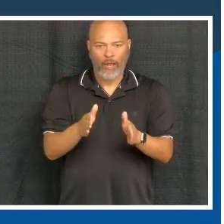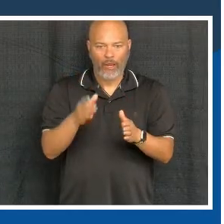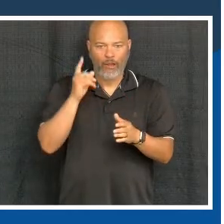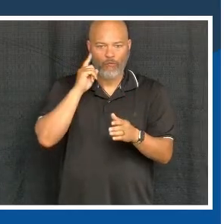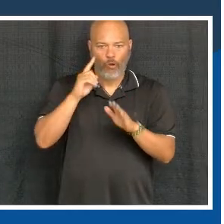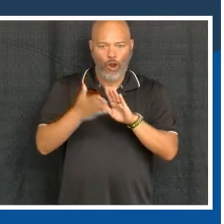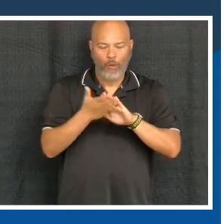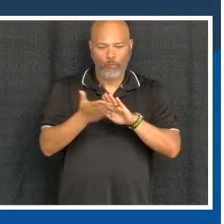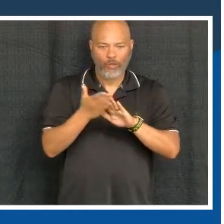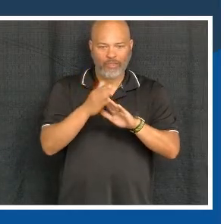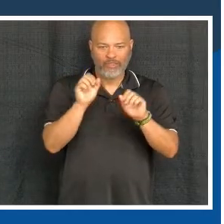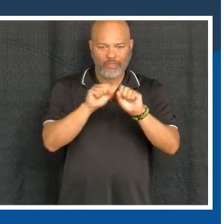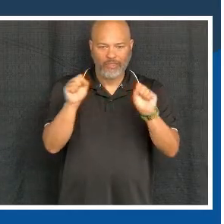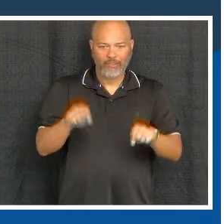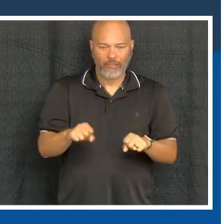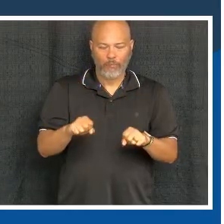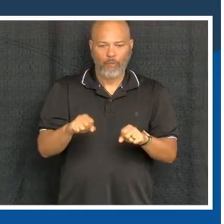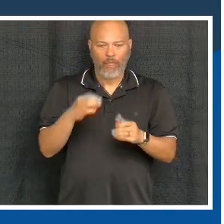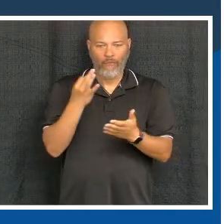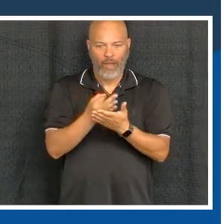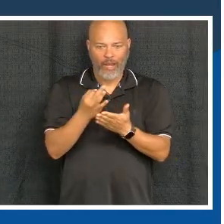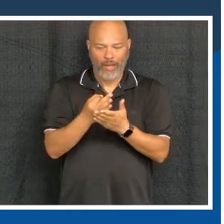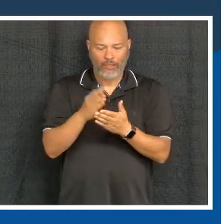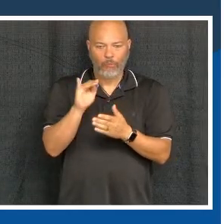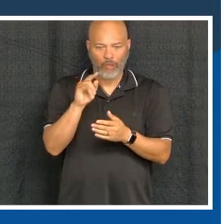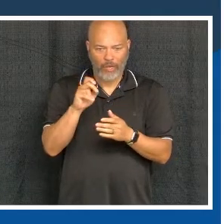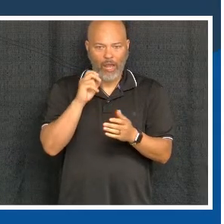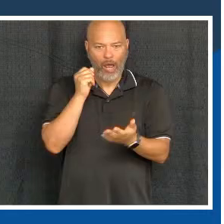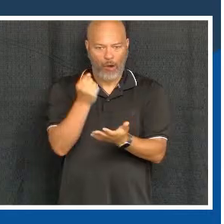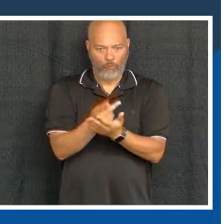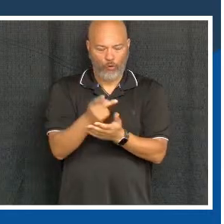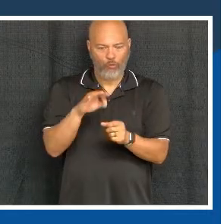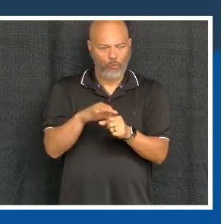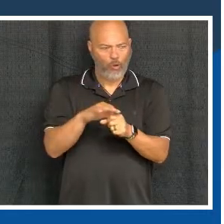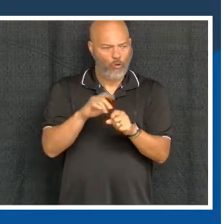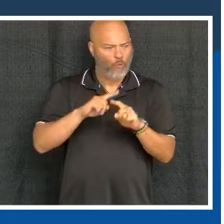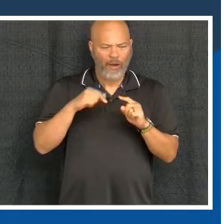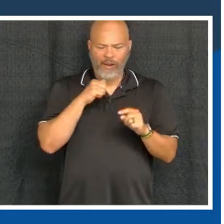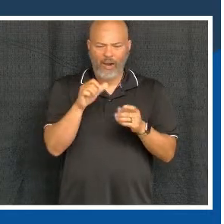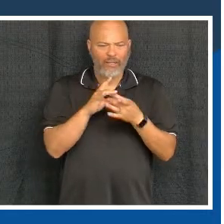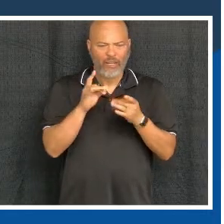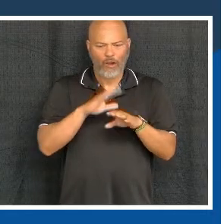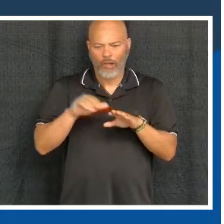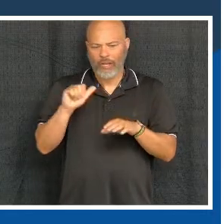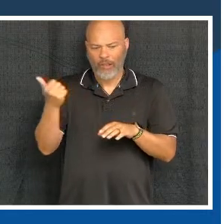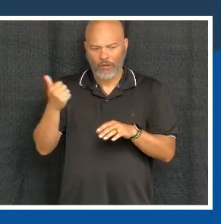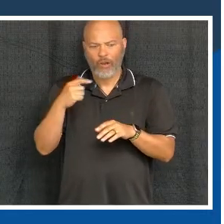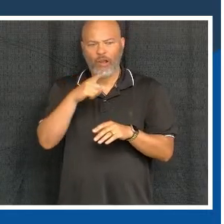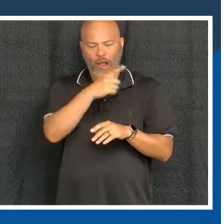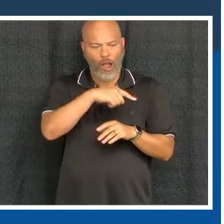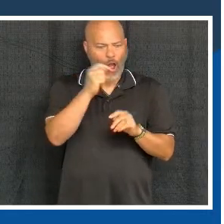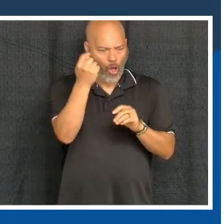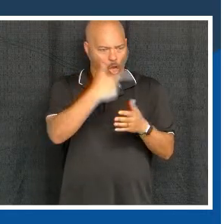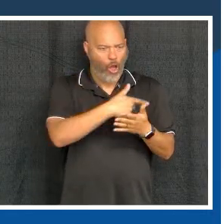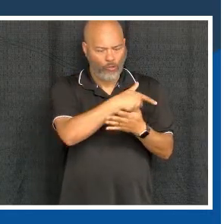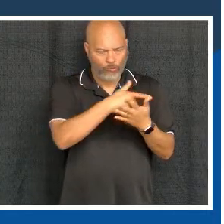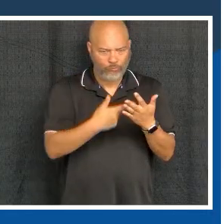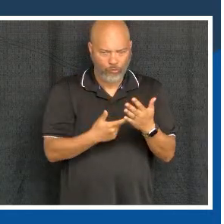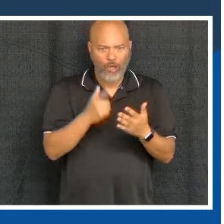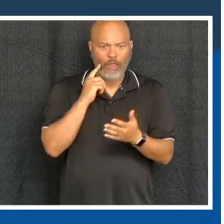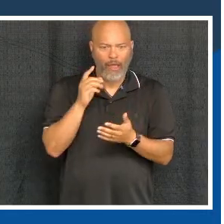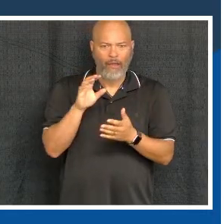of said system. The Finance Committee voted in favor of approval, and I don't think I stated on the others, they voted in favor of all of these